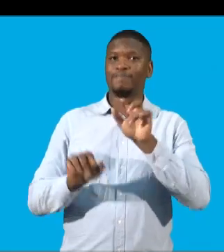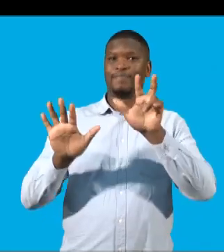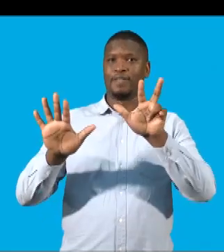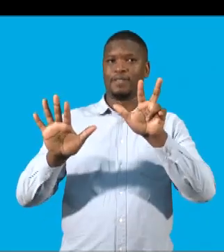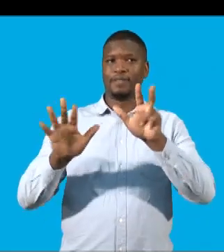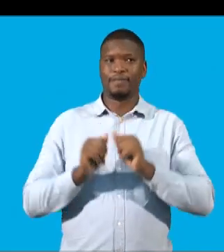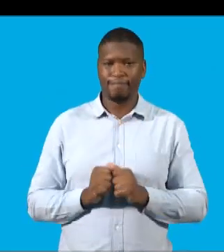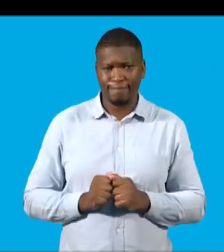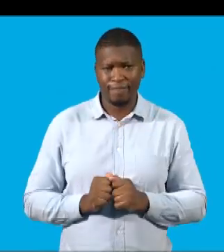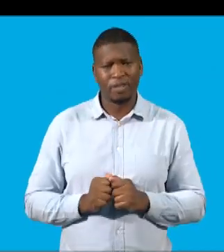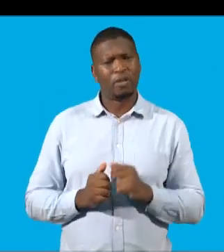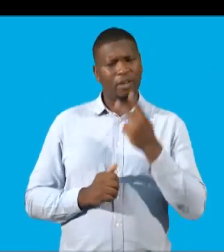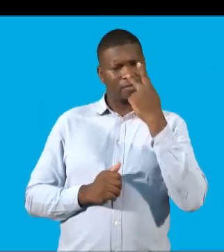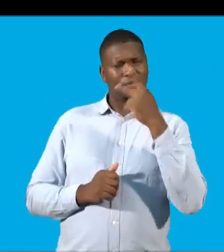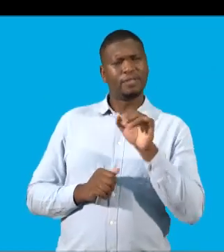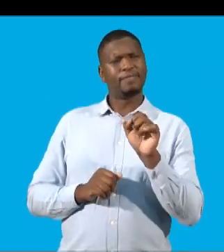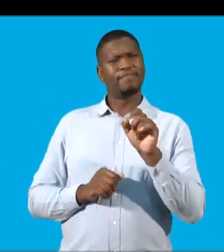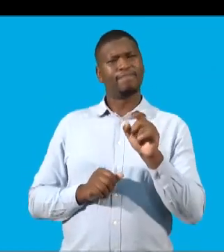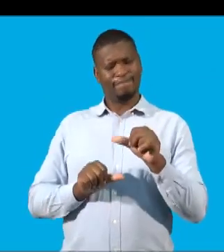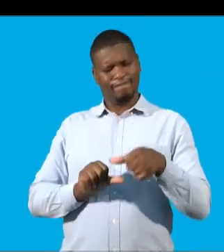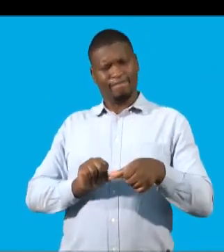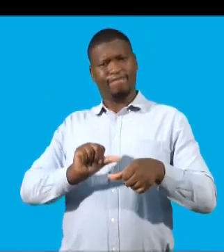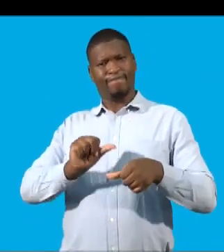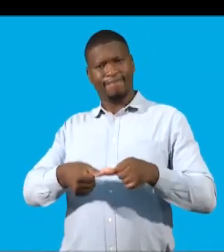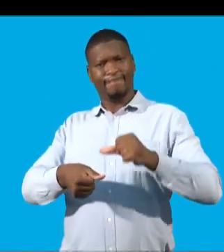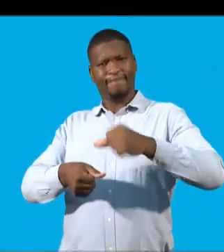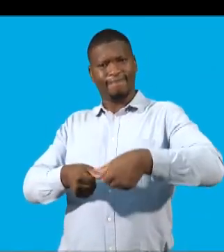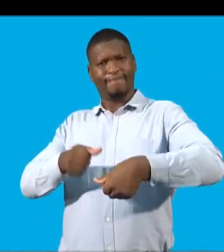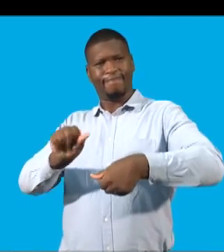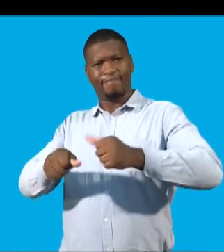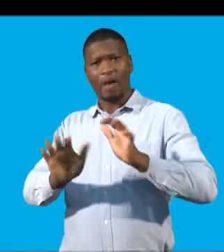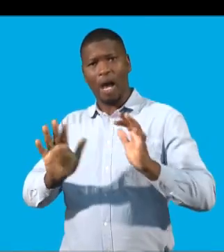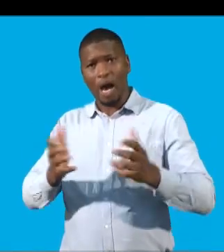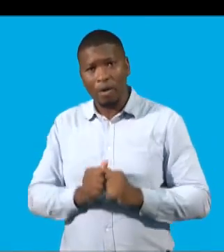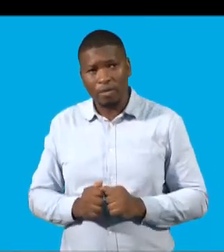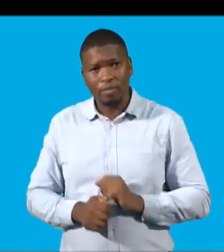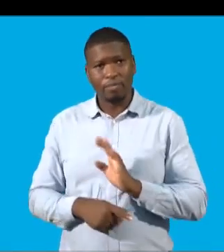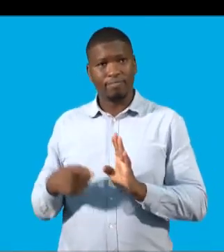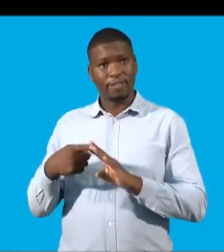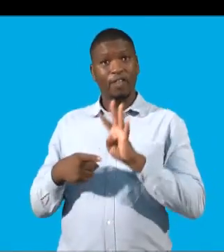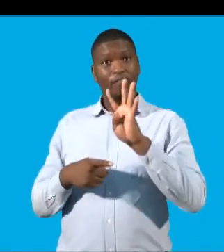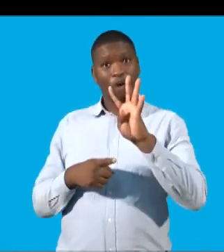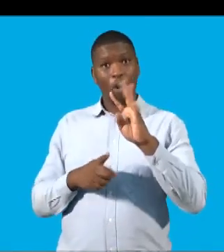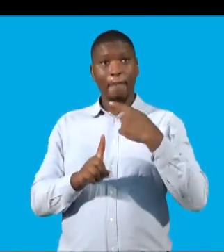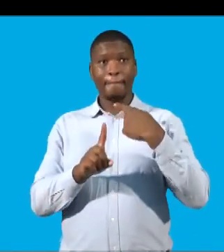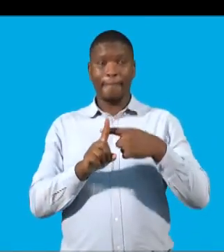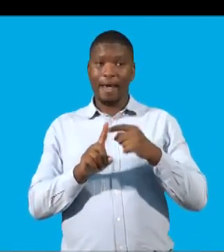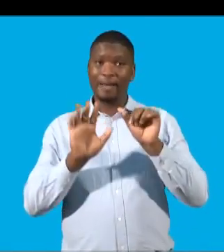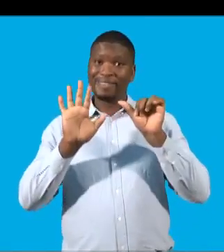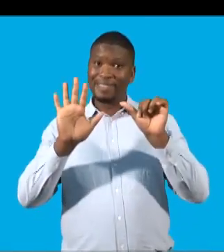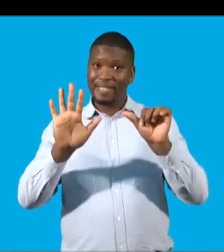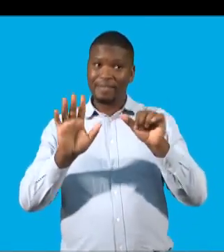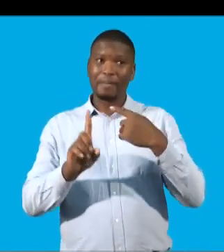give us 8. So what does our series look like? Well, it is 4 plus